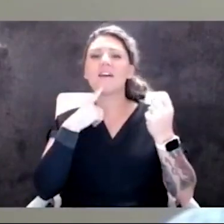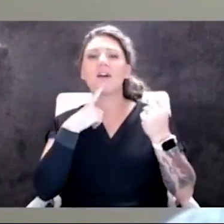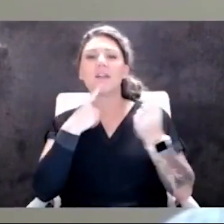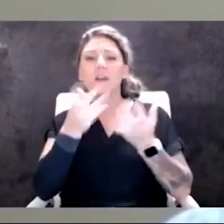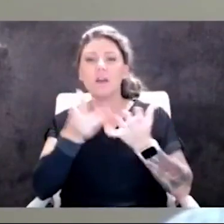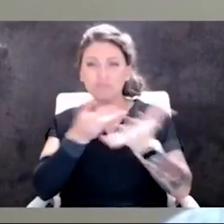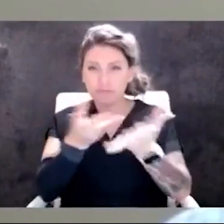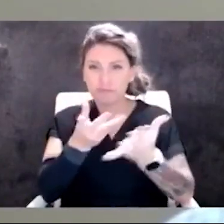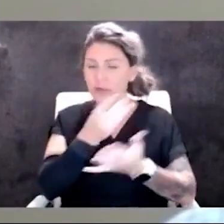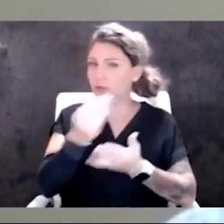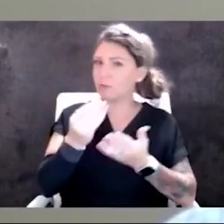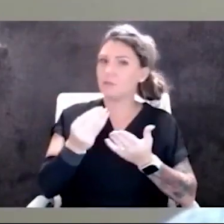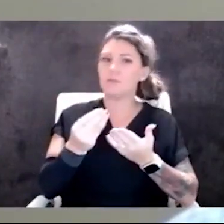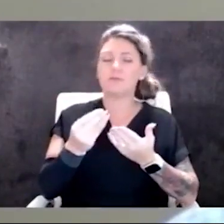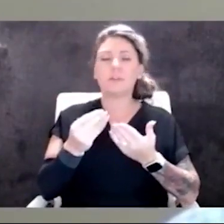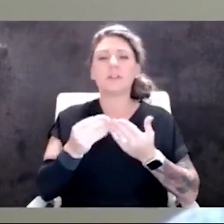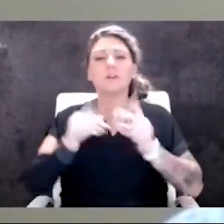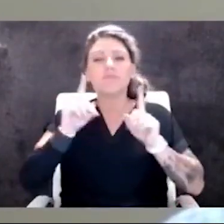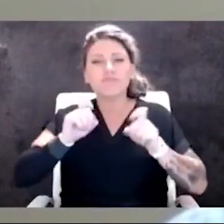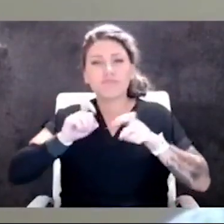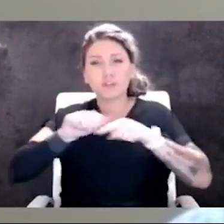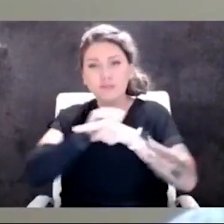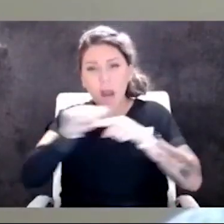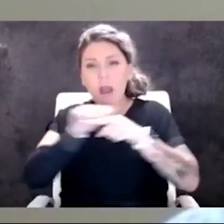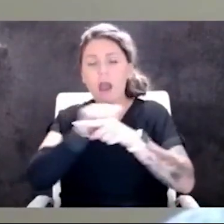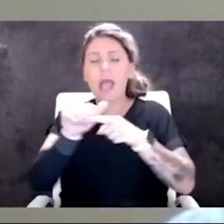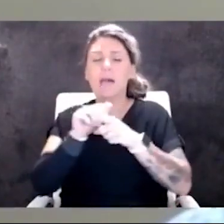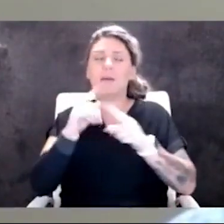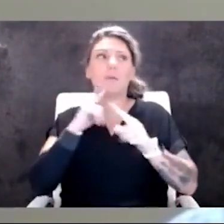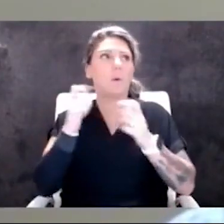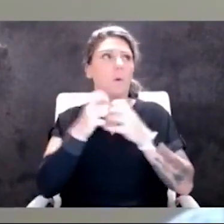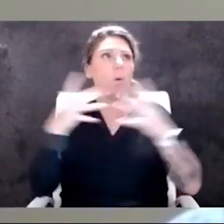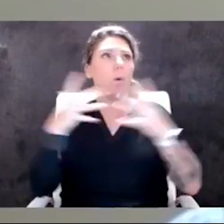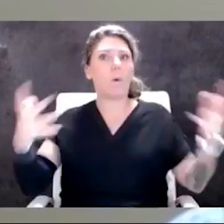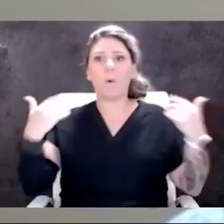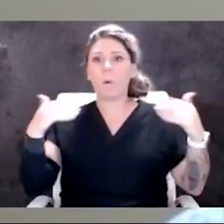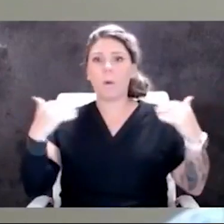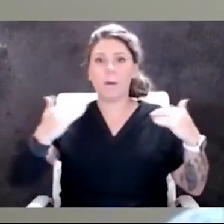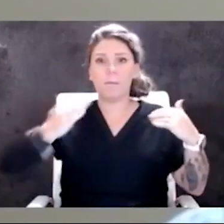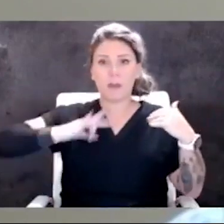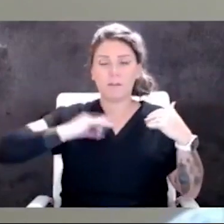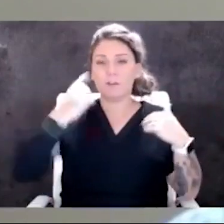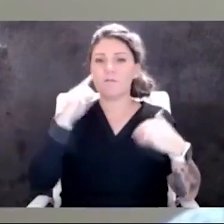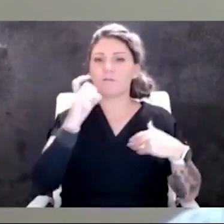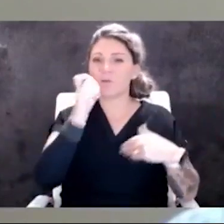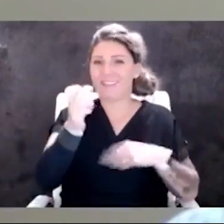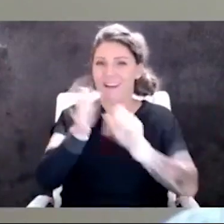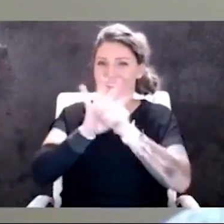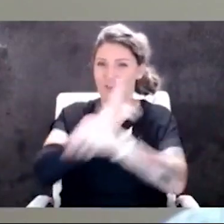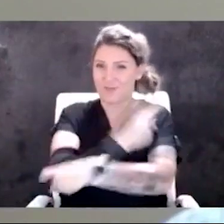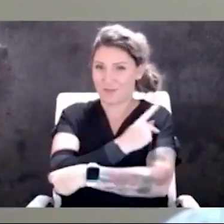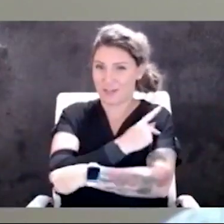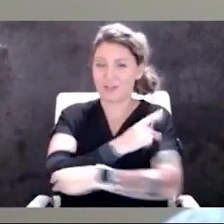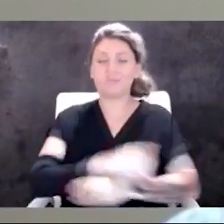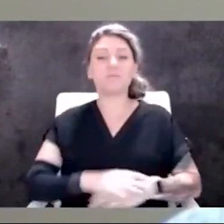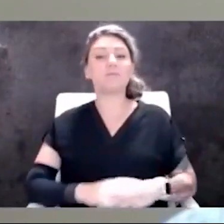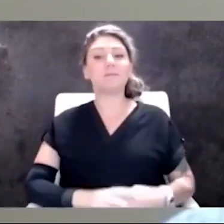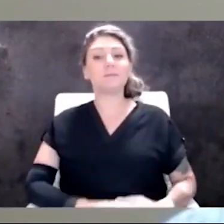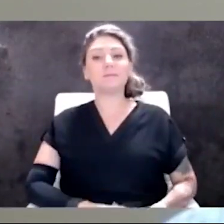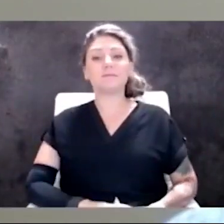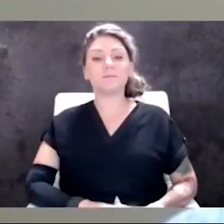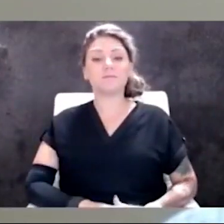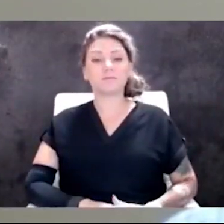starting for infectious disease, that's a tremendous benefit to our non-COVID patients. I think that we've had very